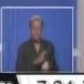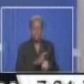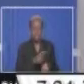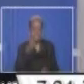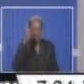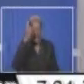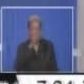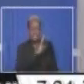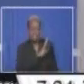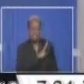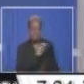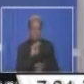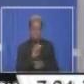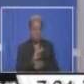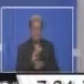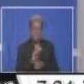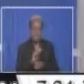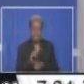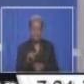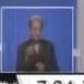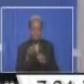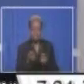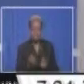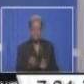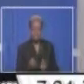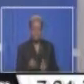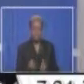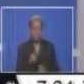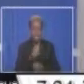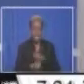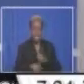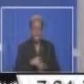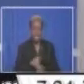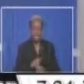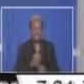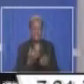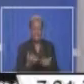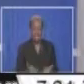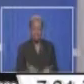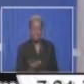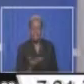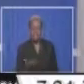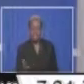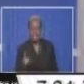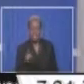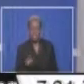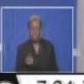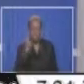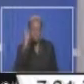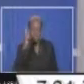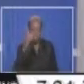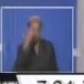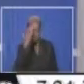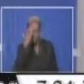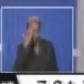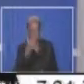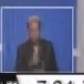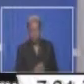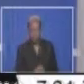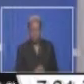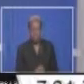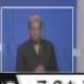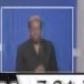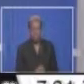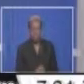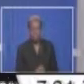a few years ago began vitamin therapy. In this week's edition of Things You Should Know, Cleopatra Murphy explains what it is and the